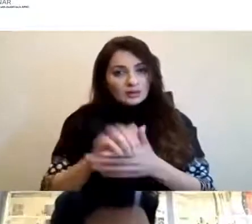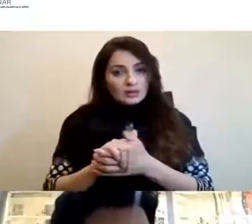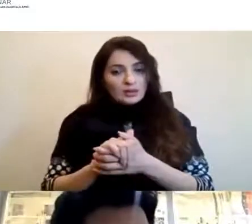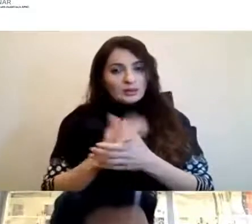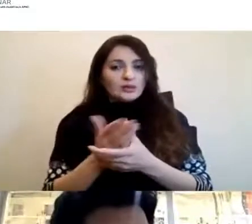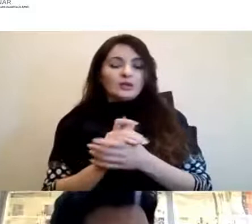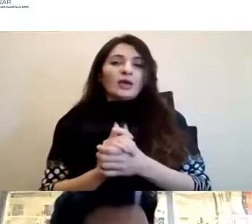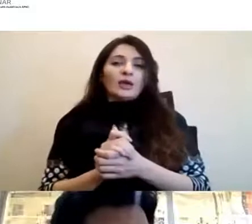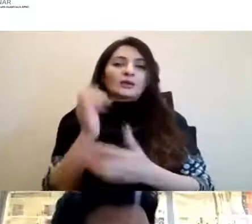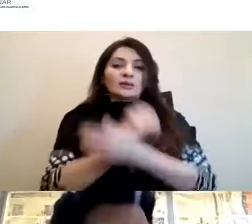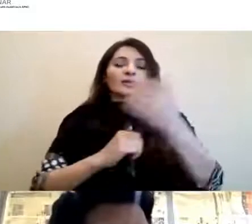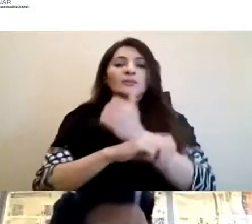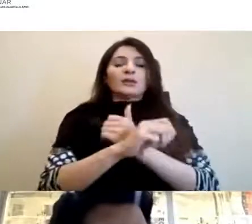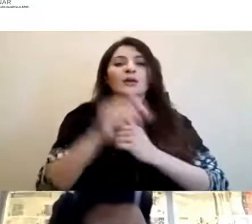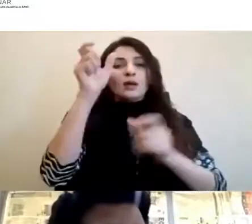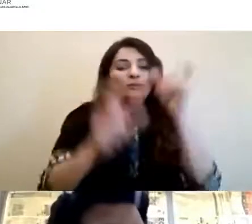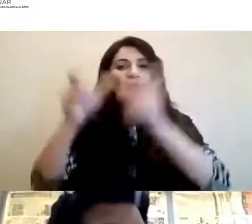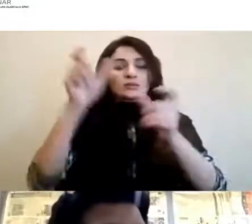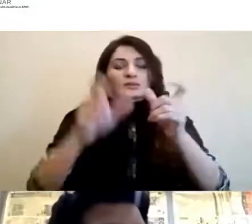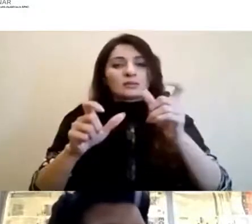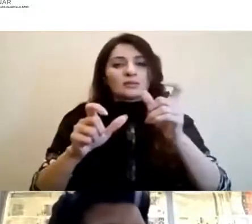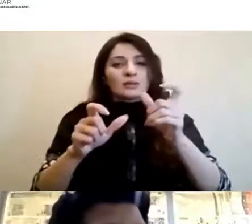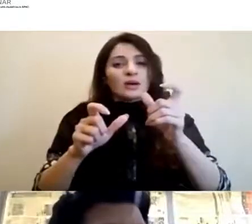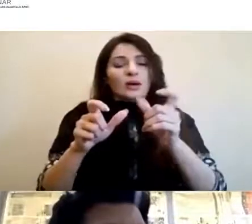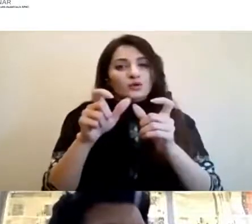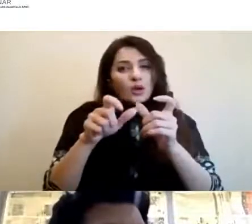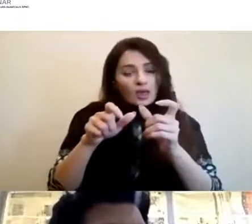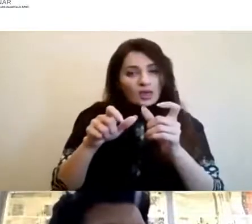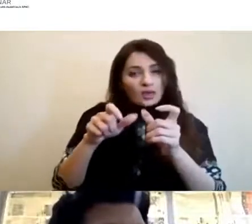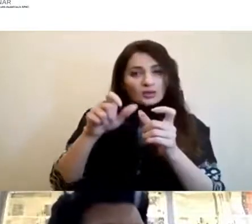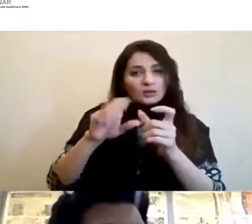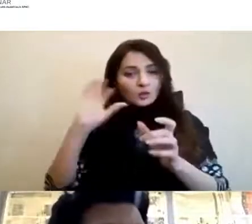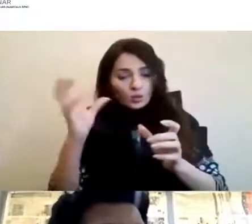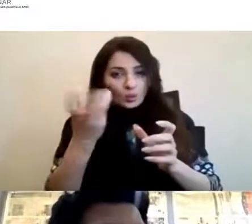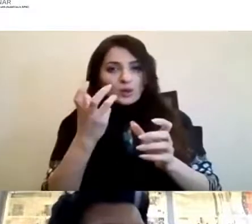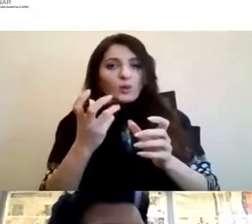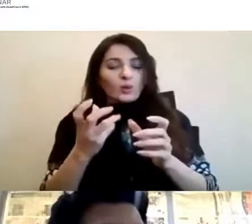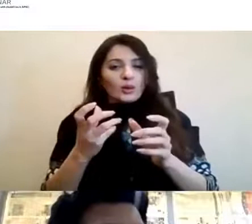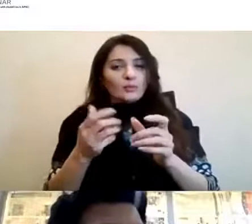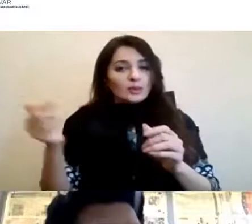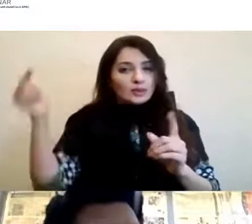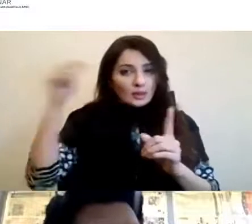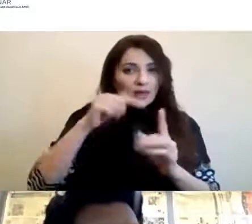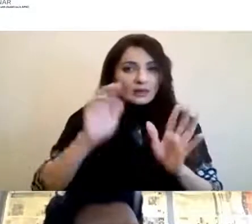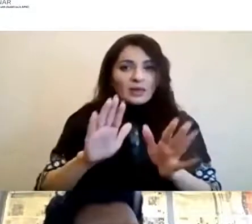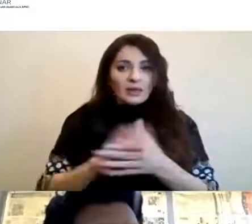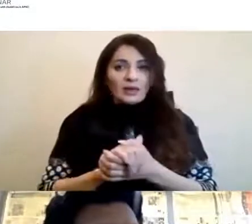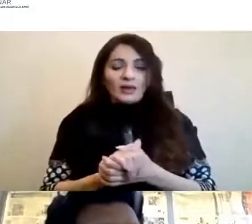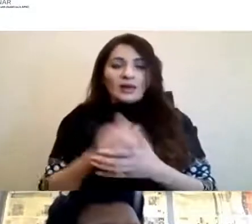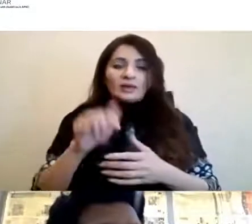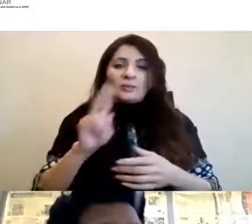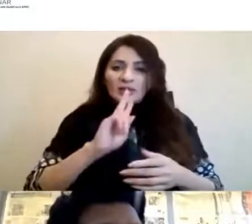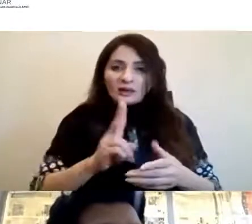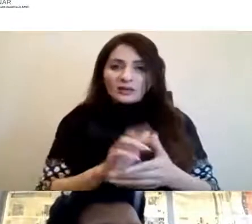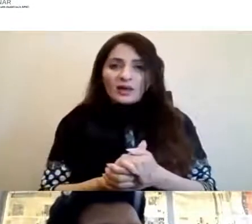which is called the Digital Accessibility Rights Evaluation Index, the DARE Index. And the DARE Index is revealed that the